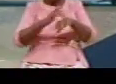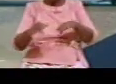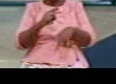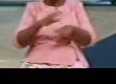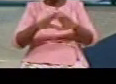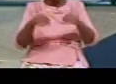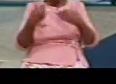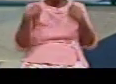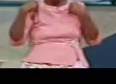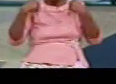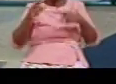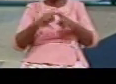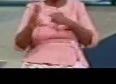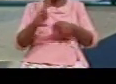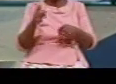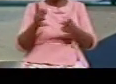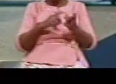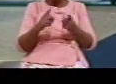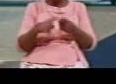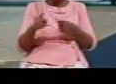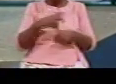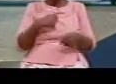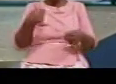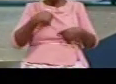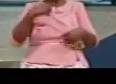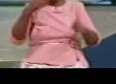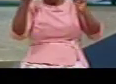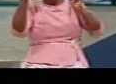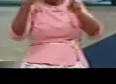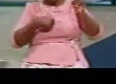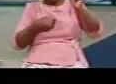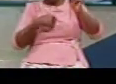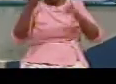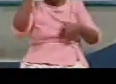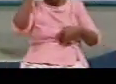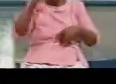was sick, you did not visit me. I was in prison, you didn't